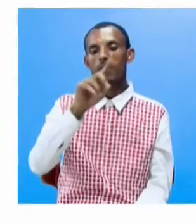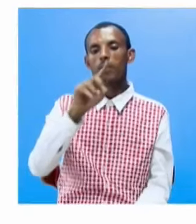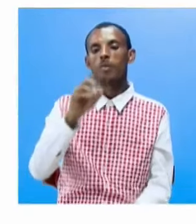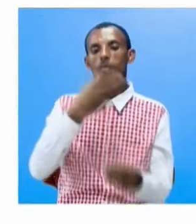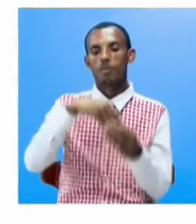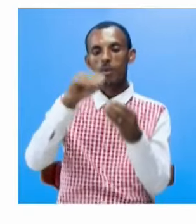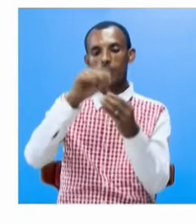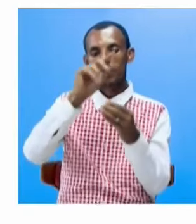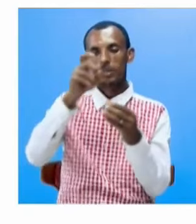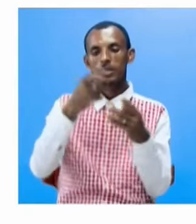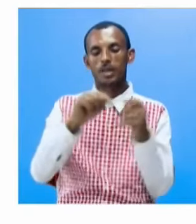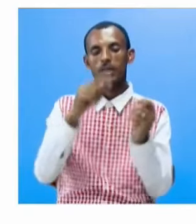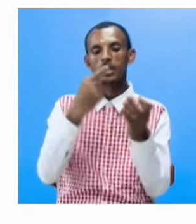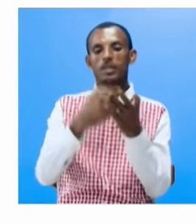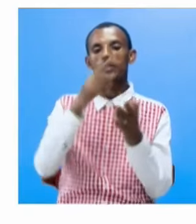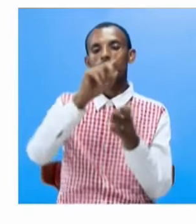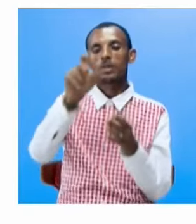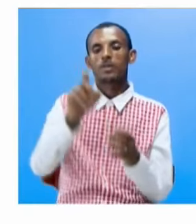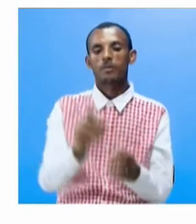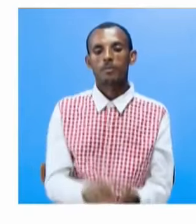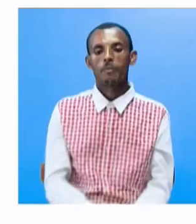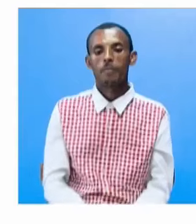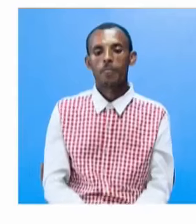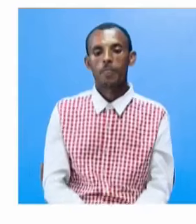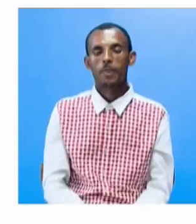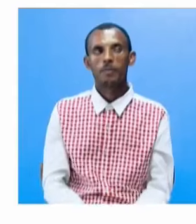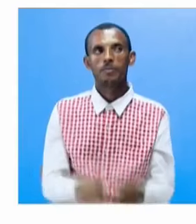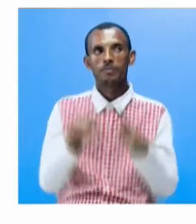Try this one. Triangle